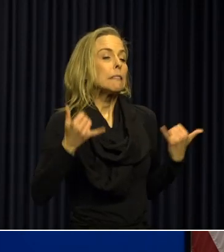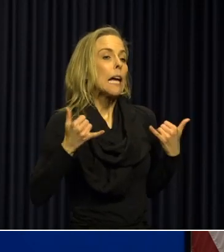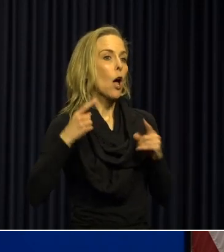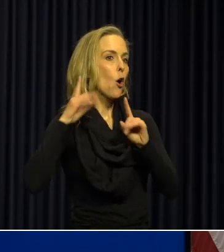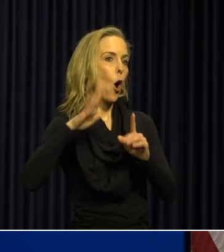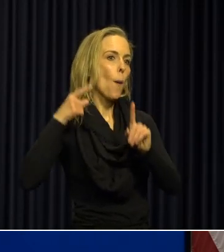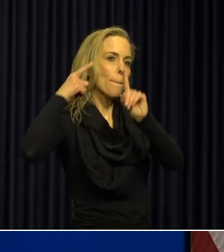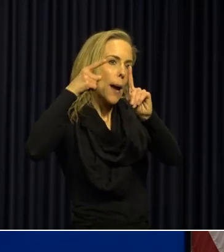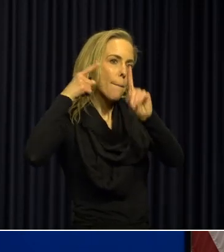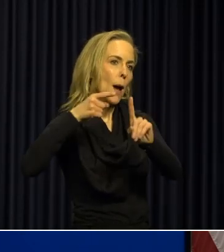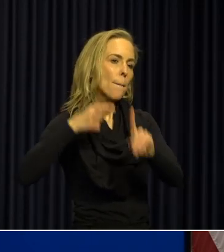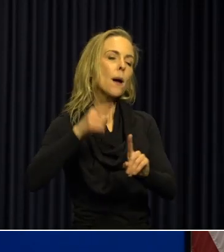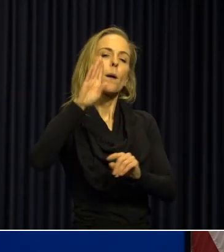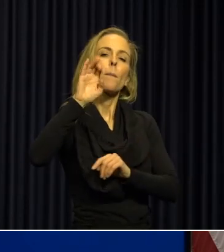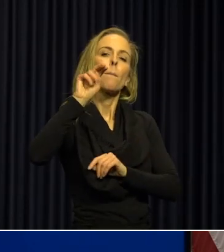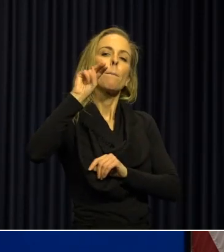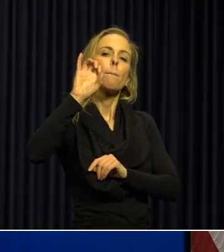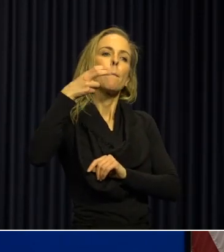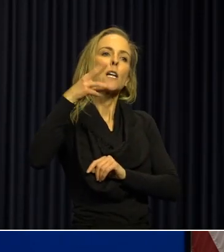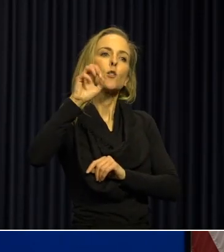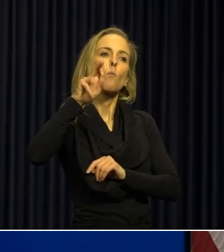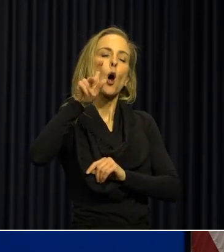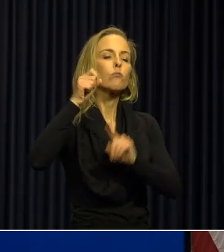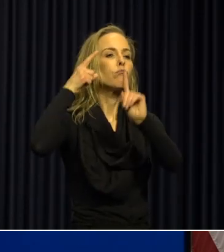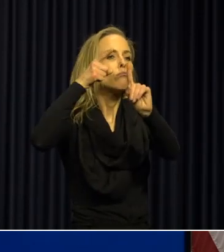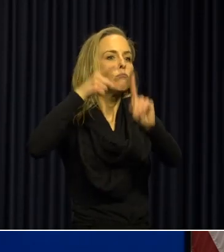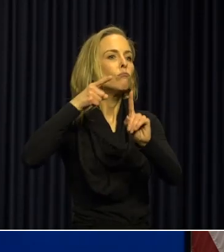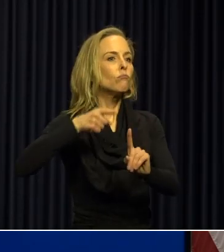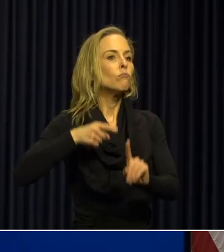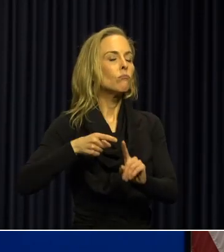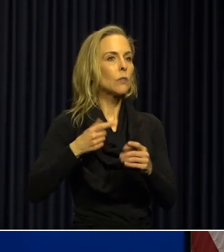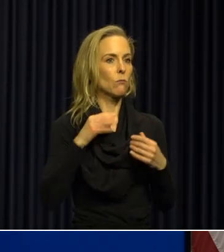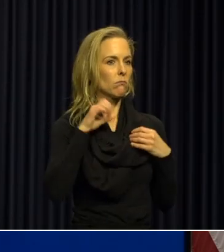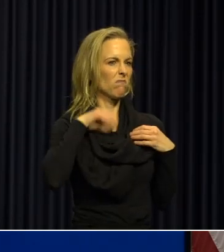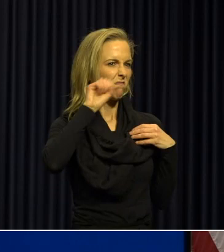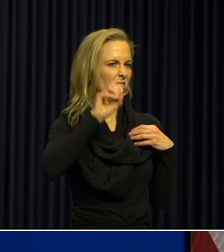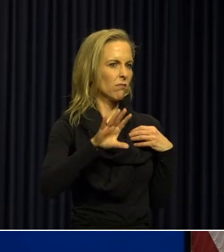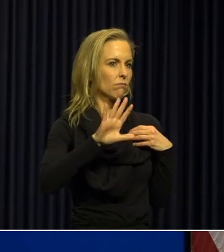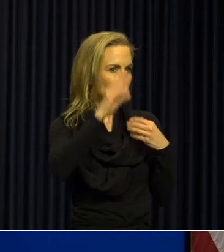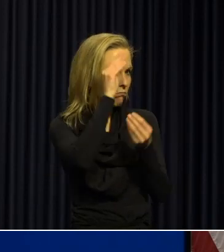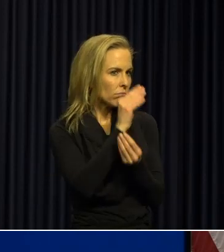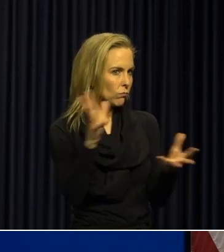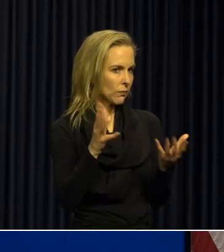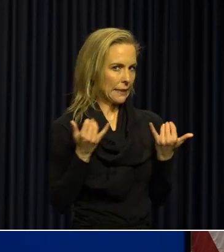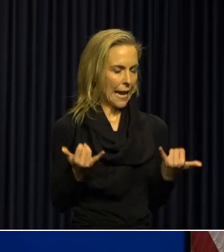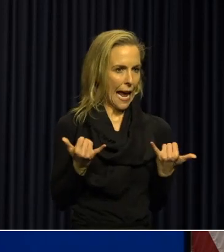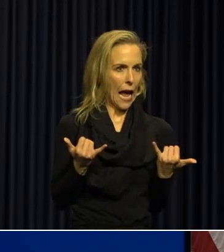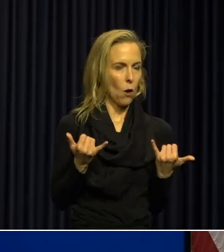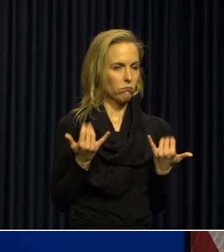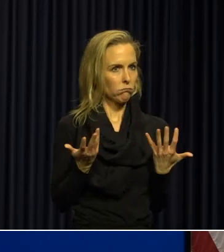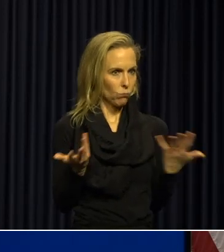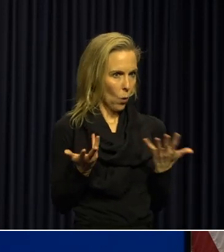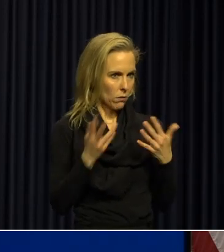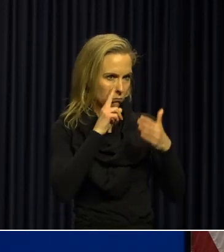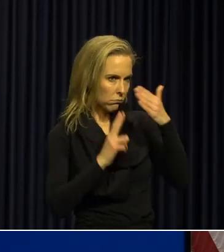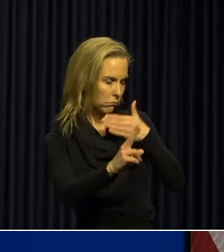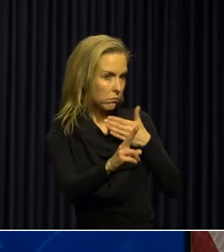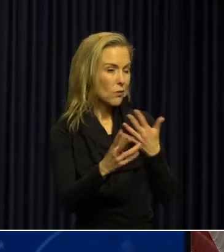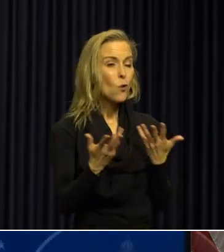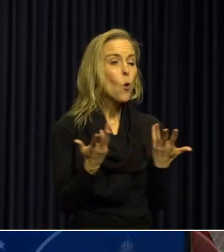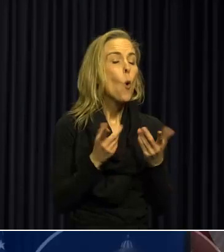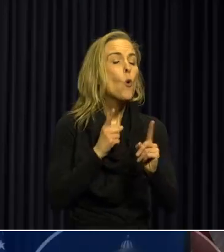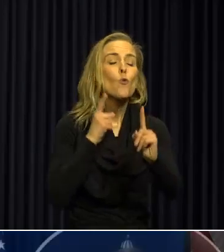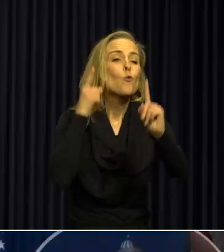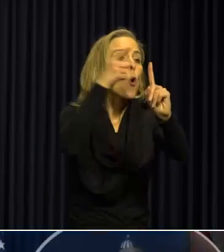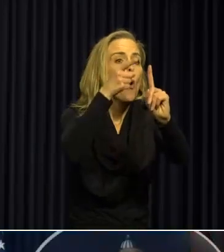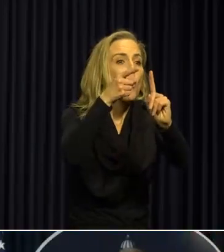those and give some updates on where we are. But let me start by saying our goal here has to be